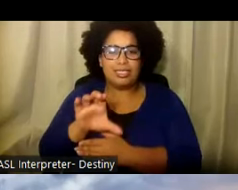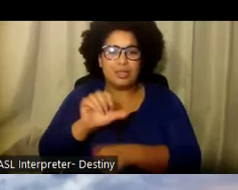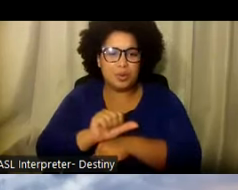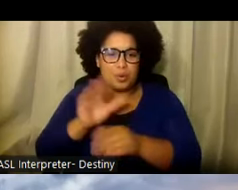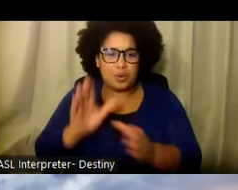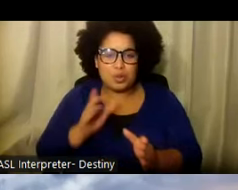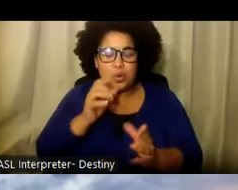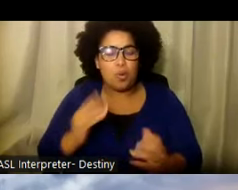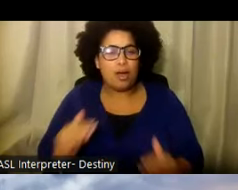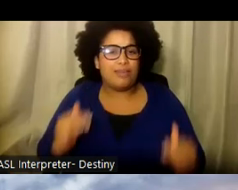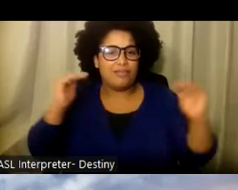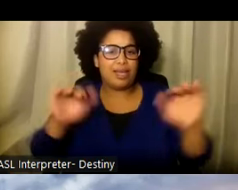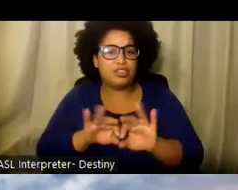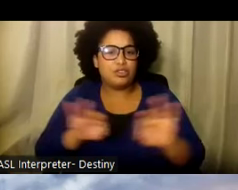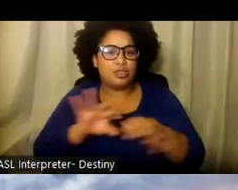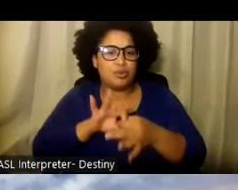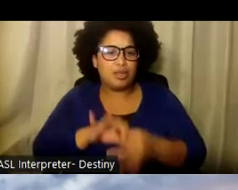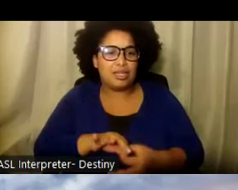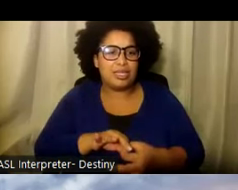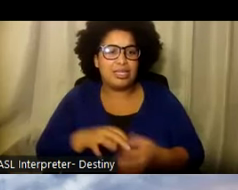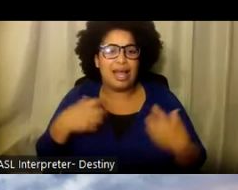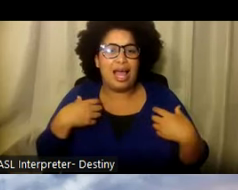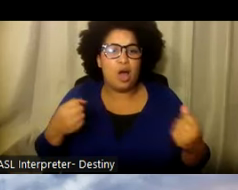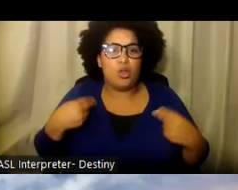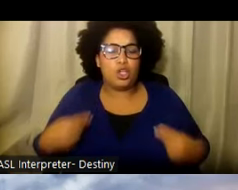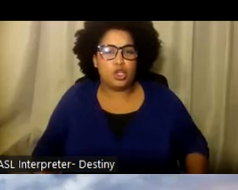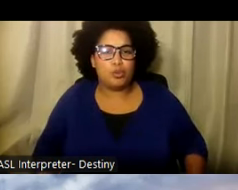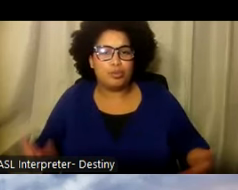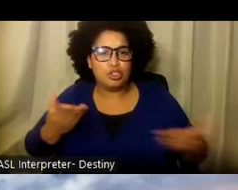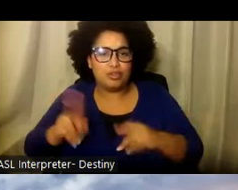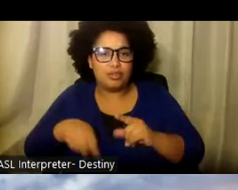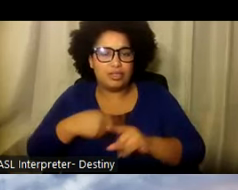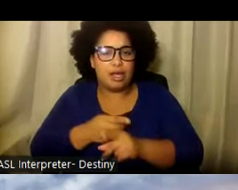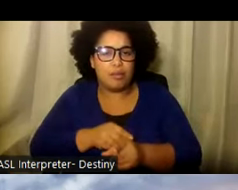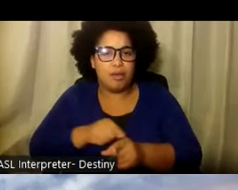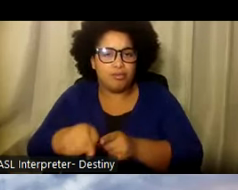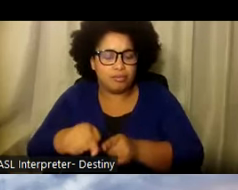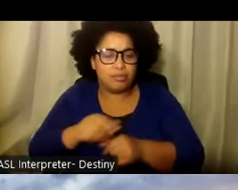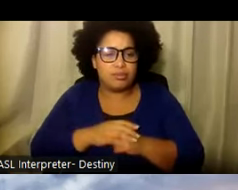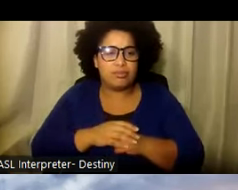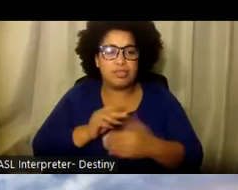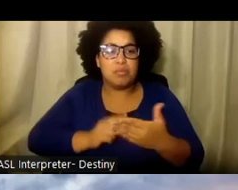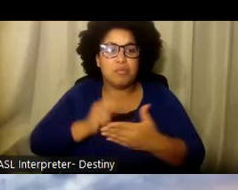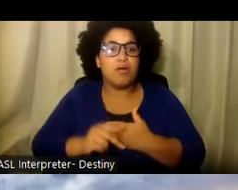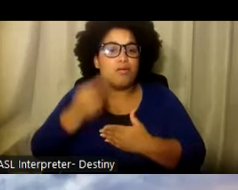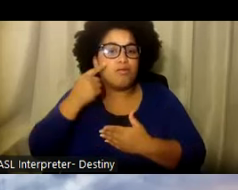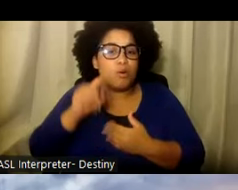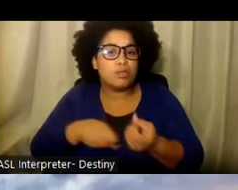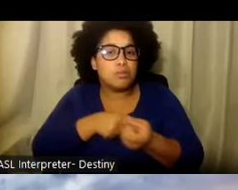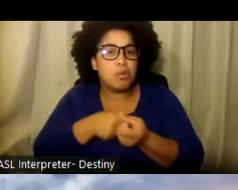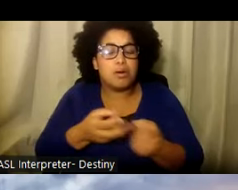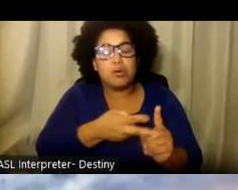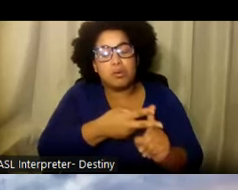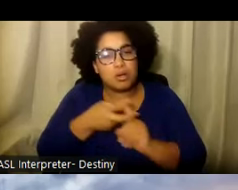advanced degrees in a health or human services related field. This program is developed to support